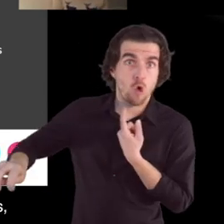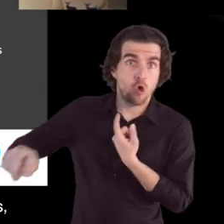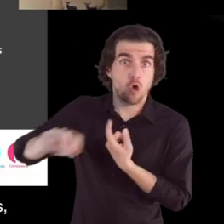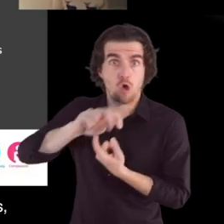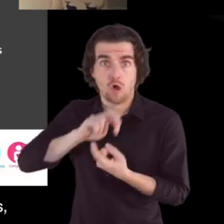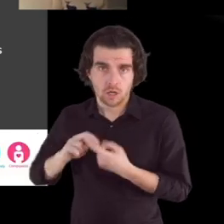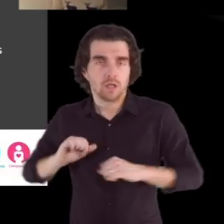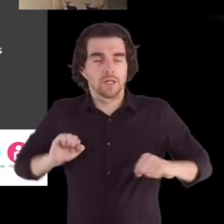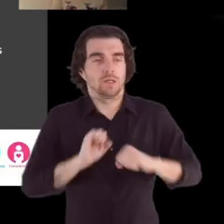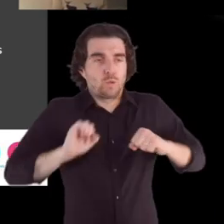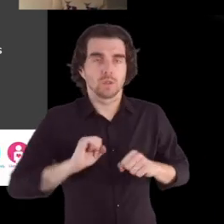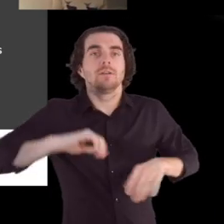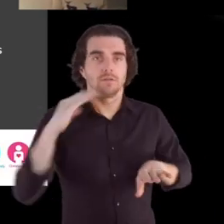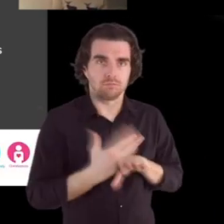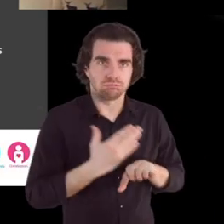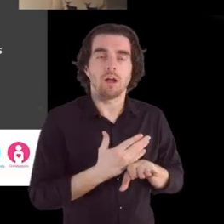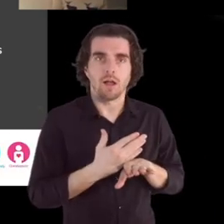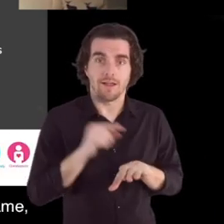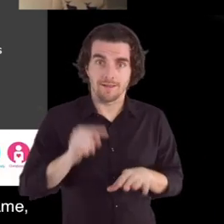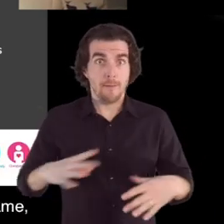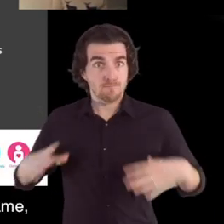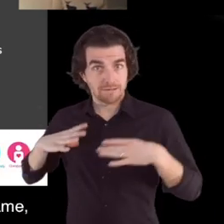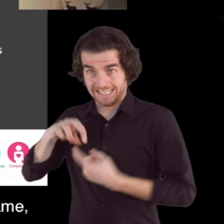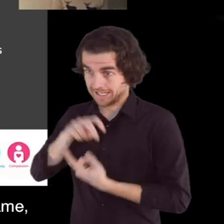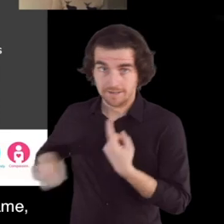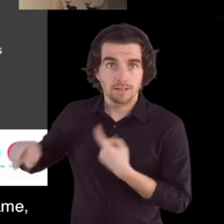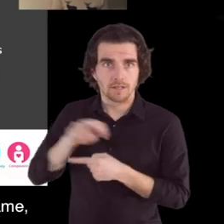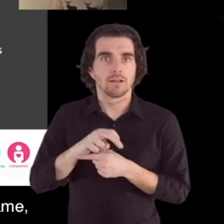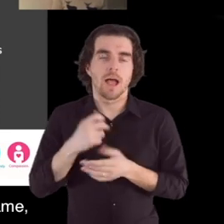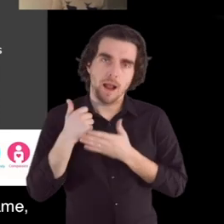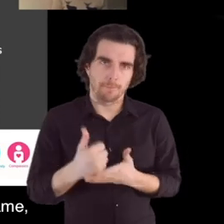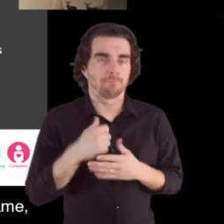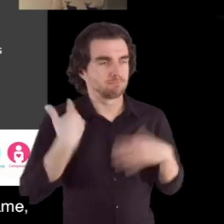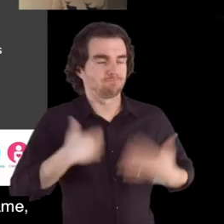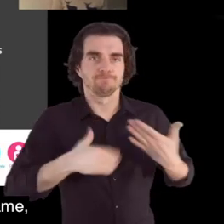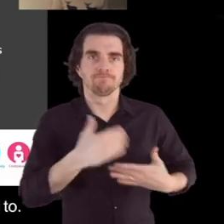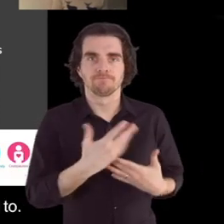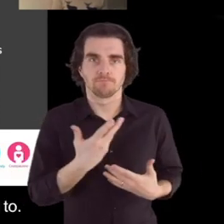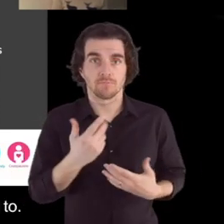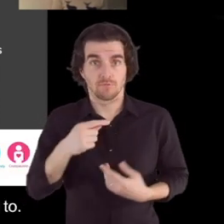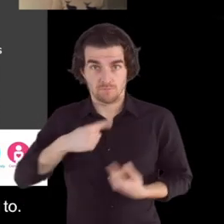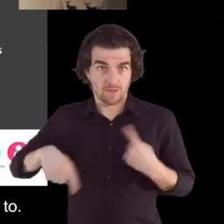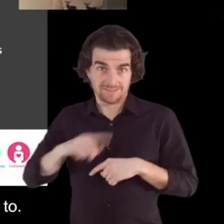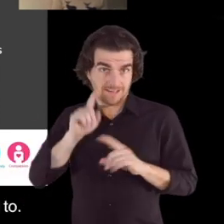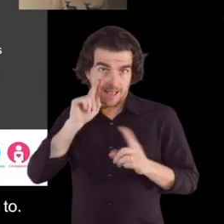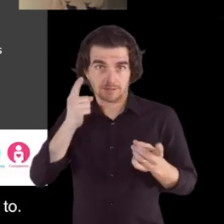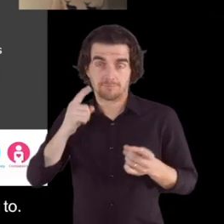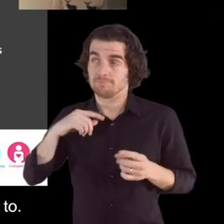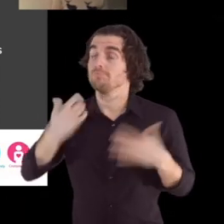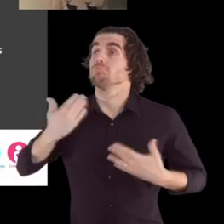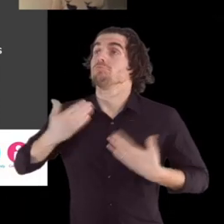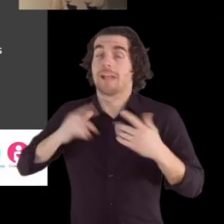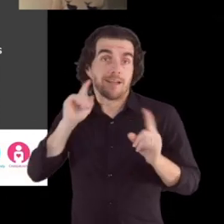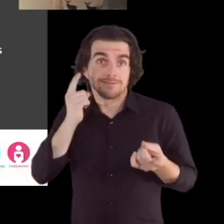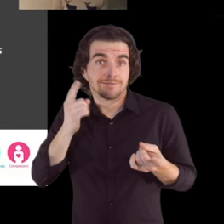block, whatever it is, but just to get that break. And to remember that this is a long game and none of us are indispensable. And to, you